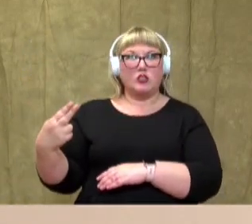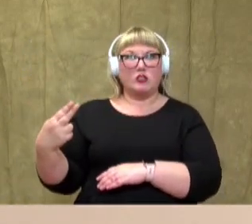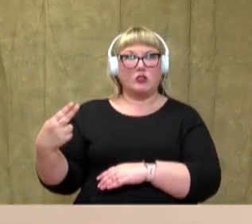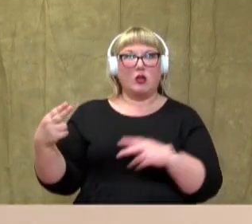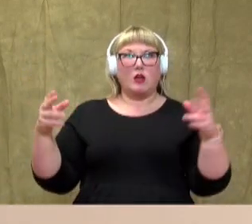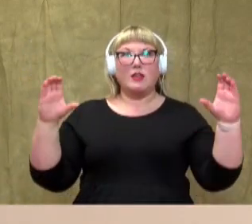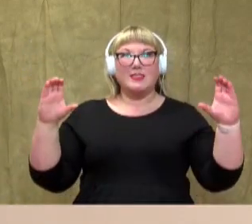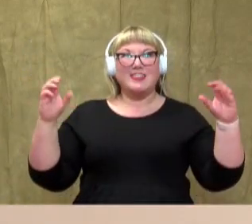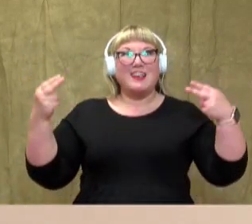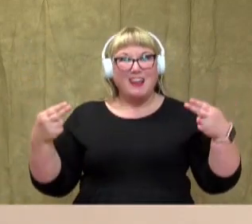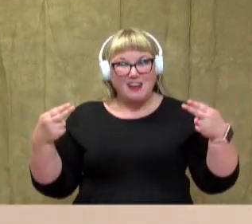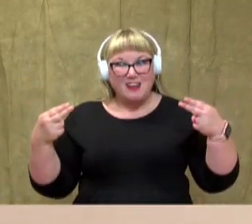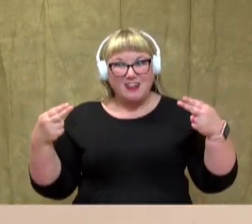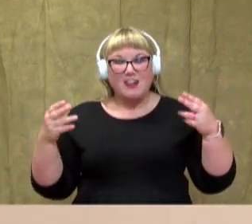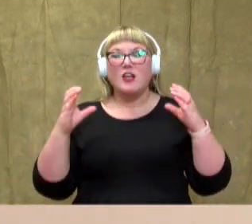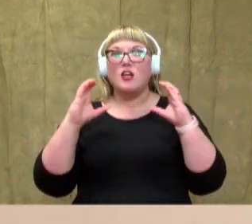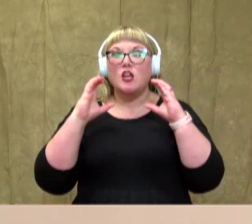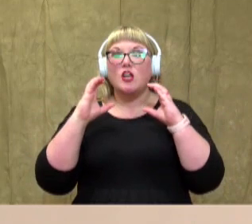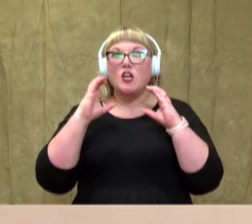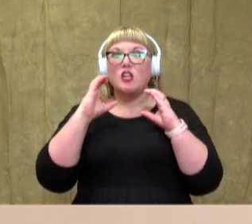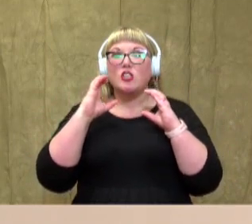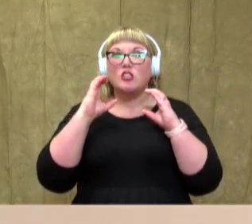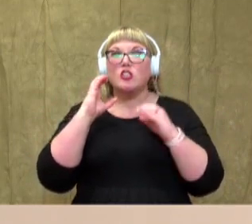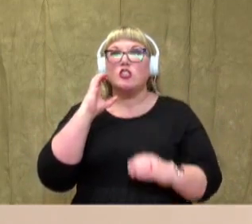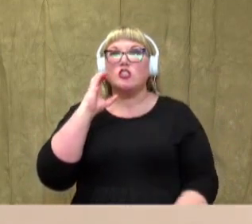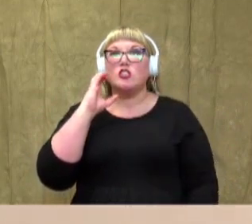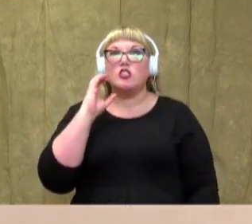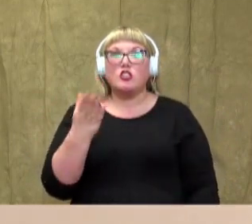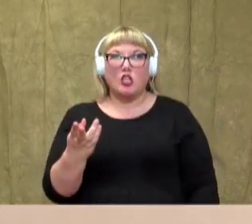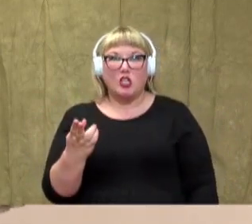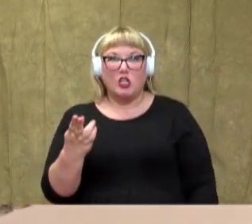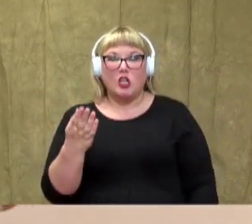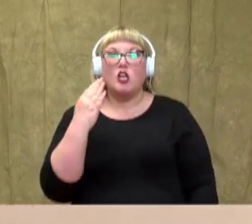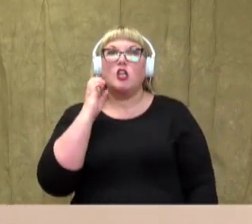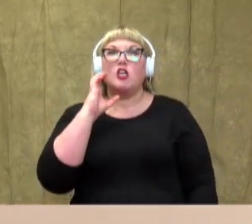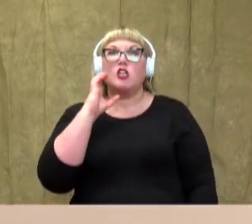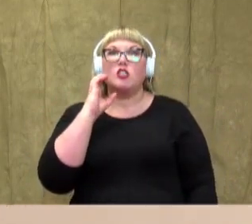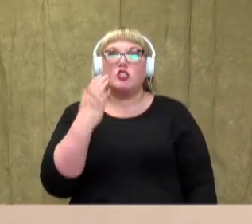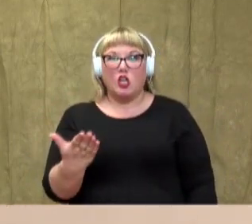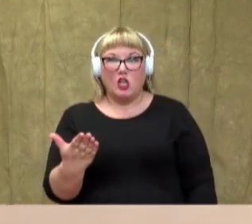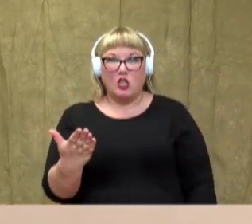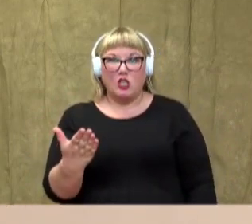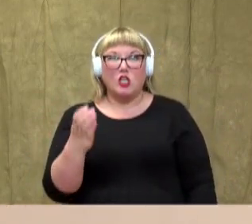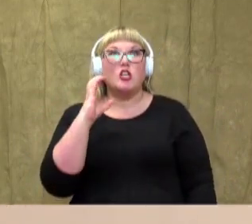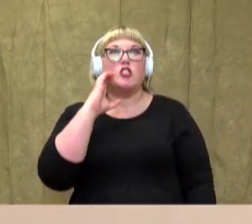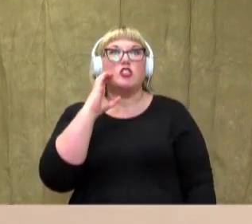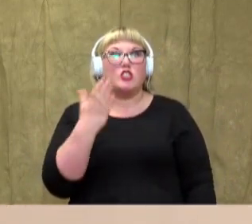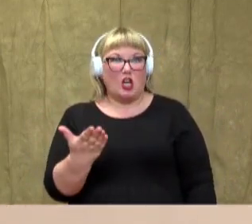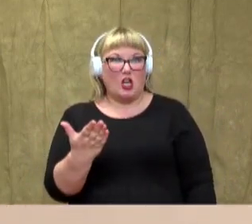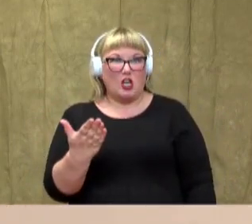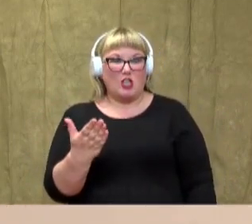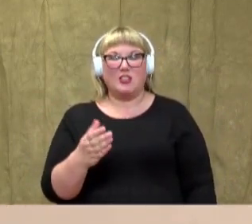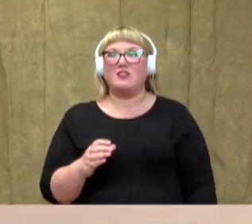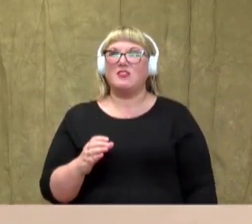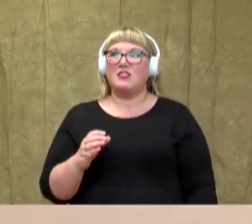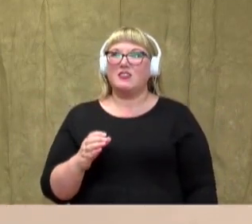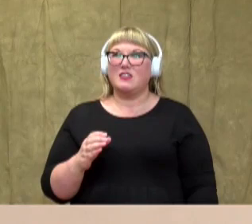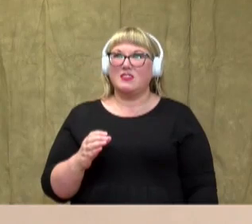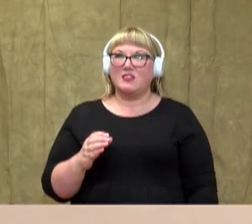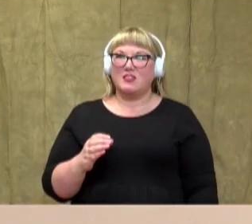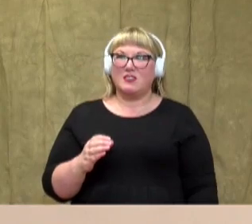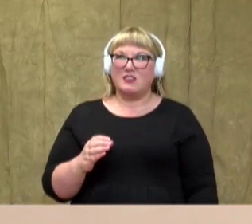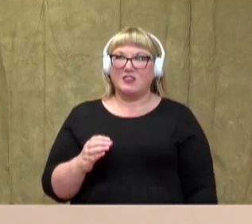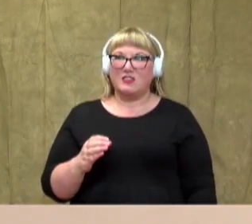Yes, I hear the ch sound too. Friends, today we're going to learn about digraphs. Remember, last week we started